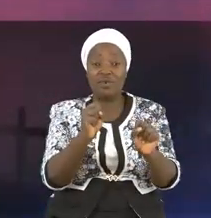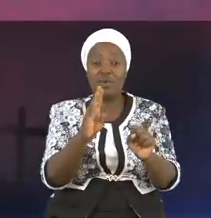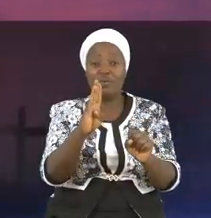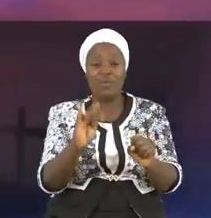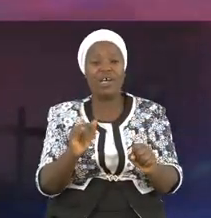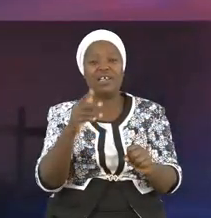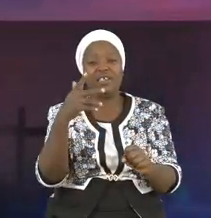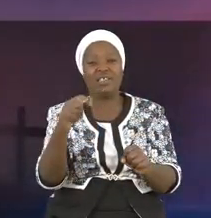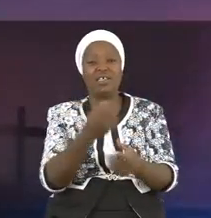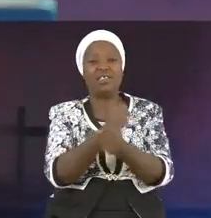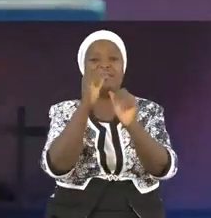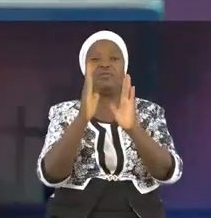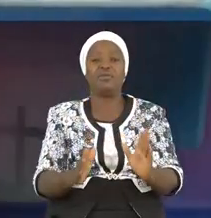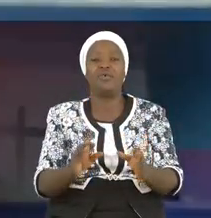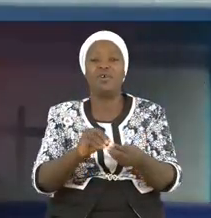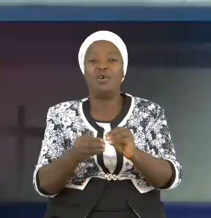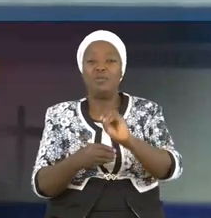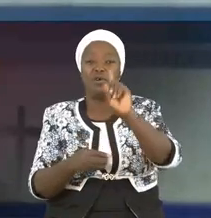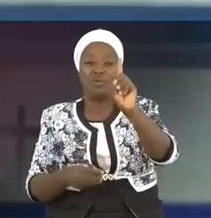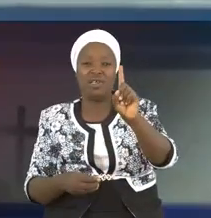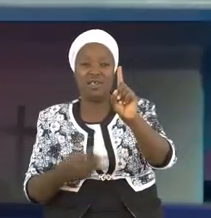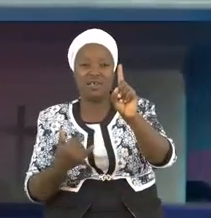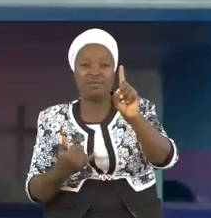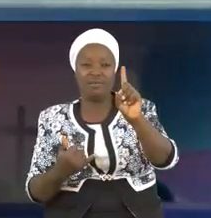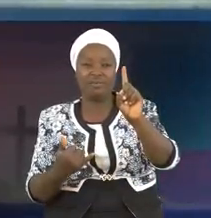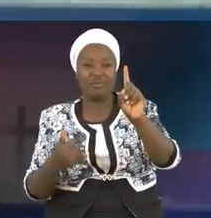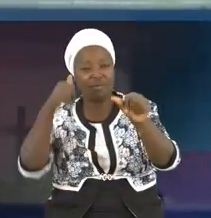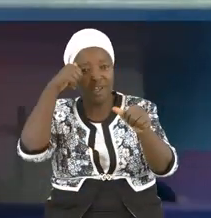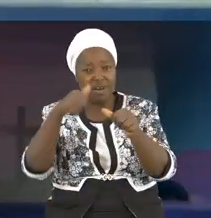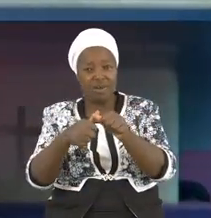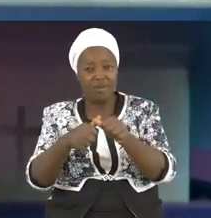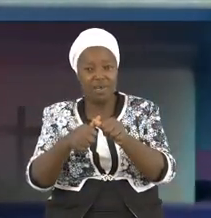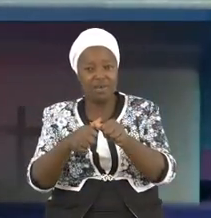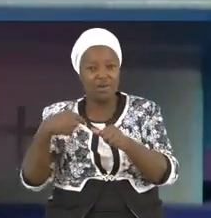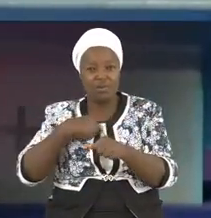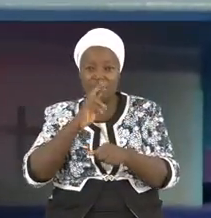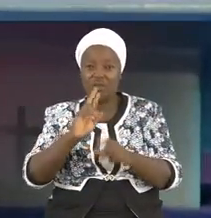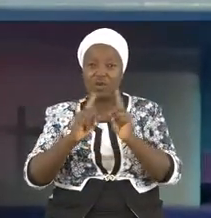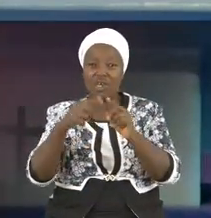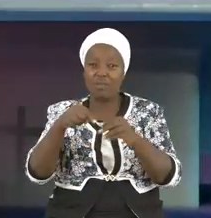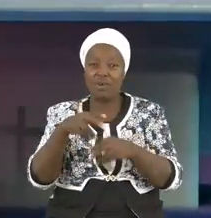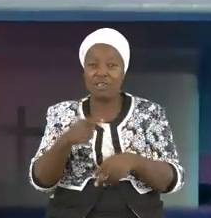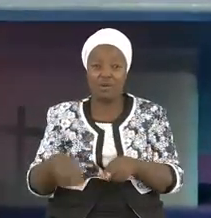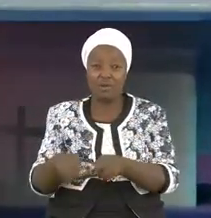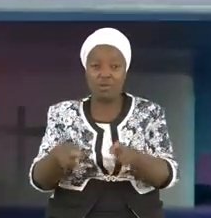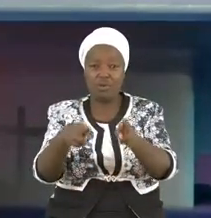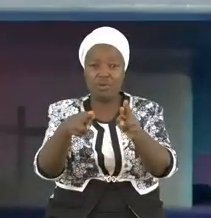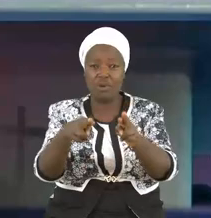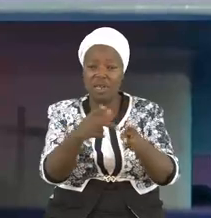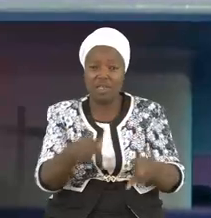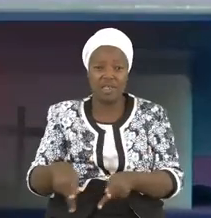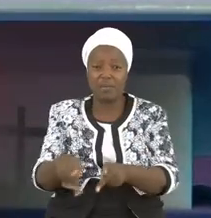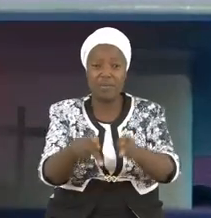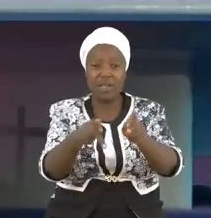to number one. Remember, we're talking about the road, about the path, about the express